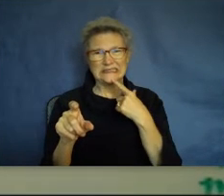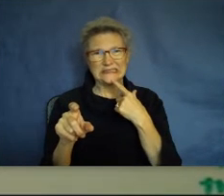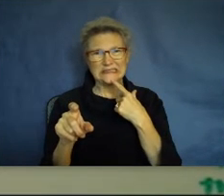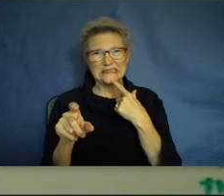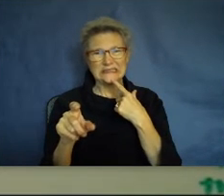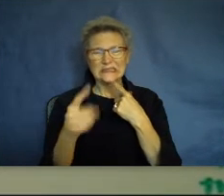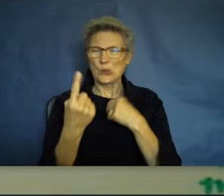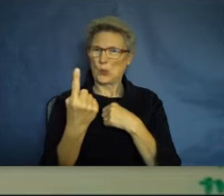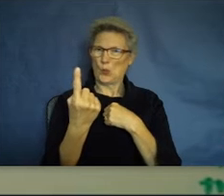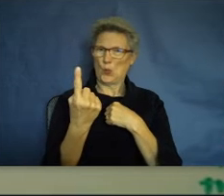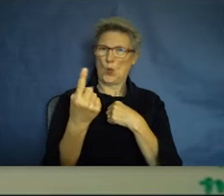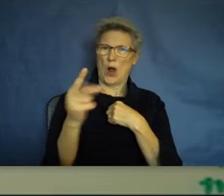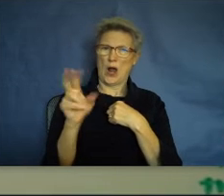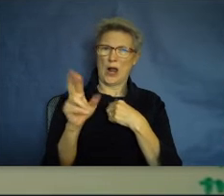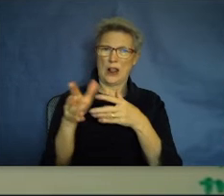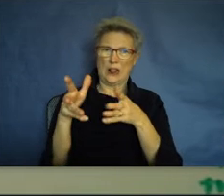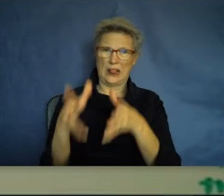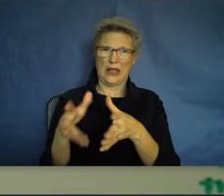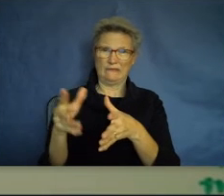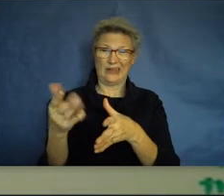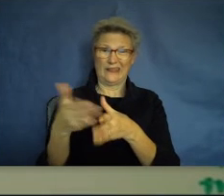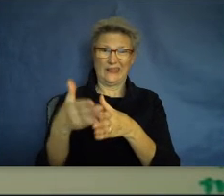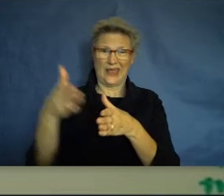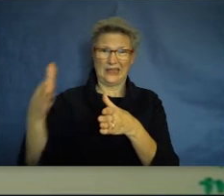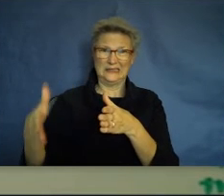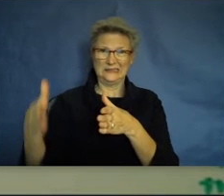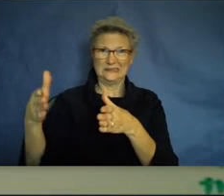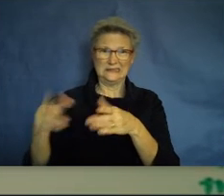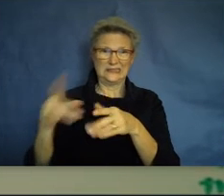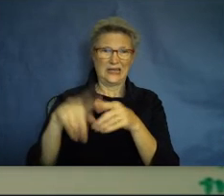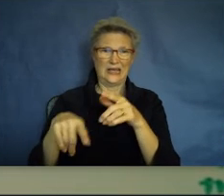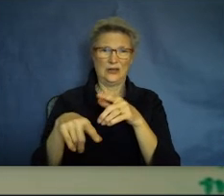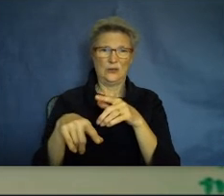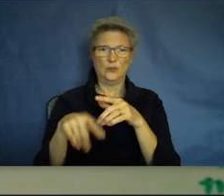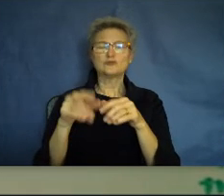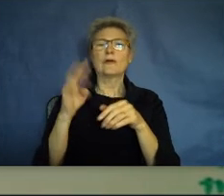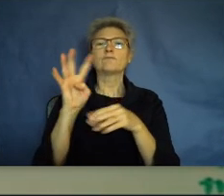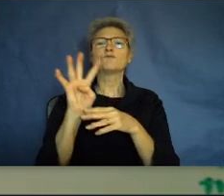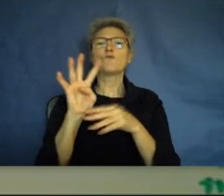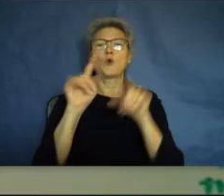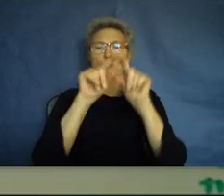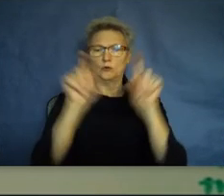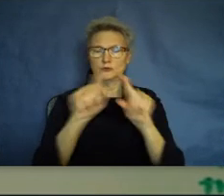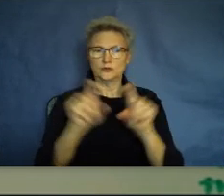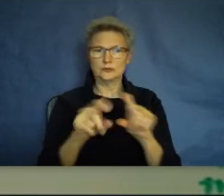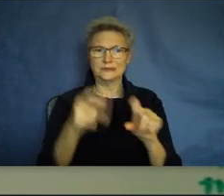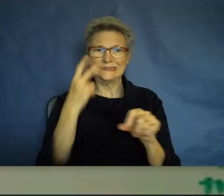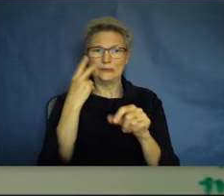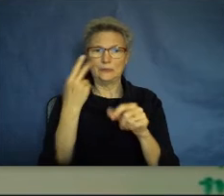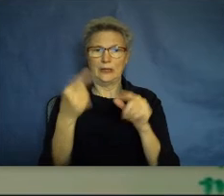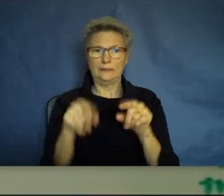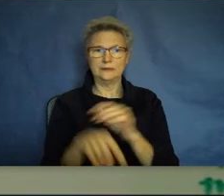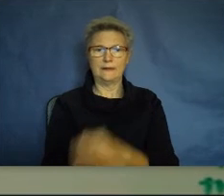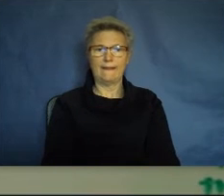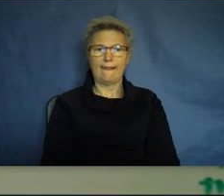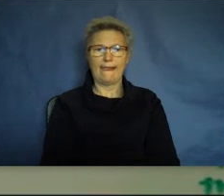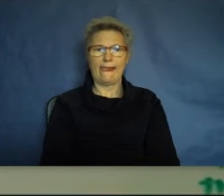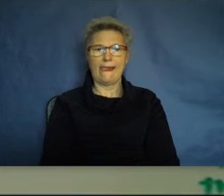And again, I've got an extra 1 hanging off at the end here. Well, let's try 4 rows and see what happens.